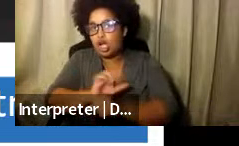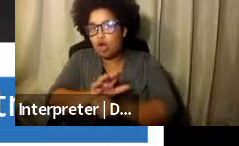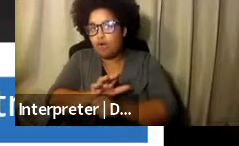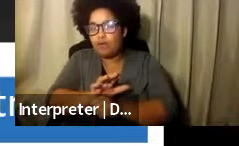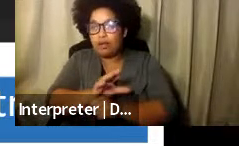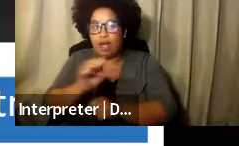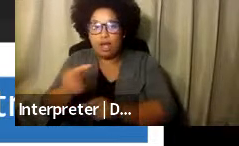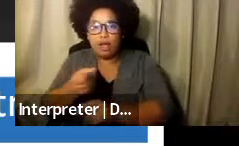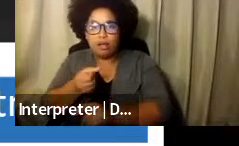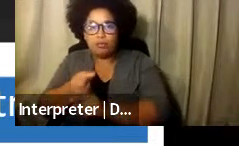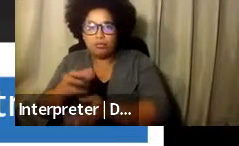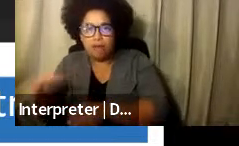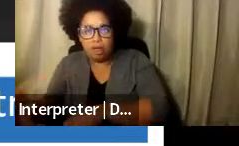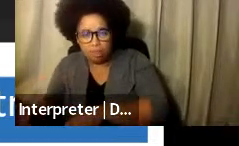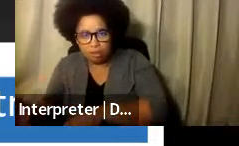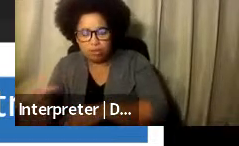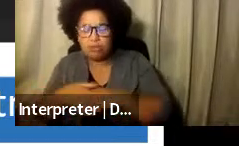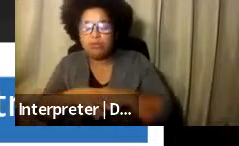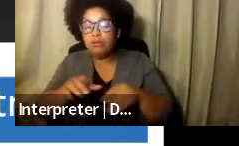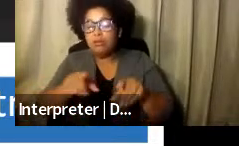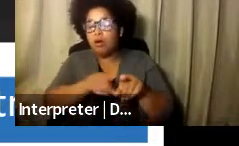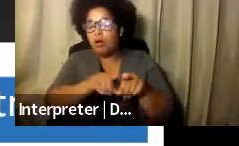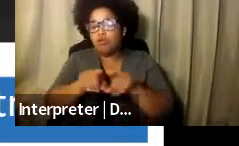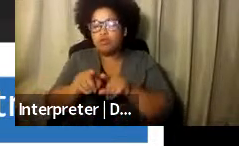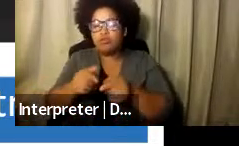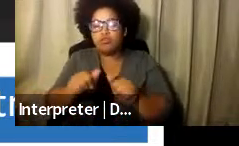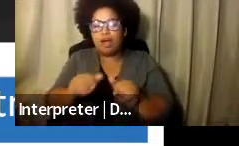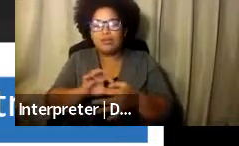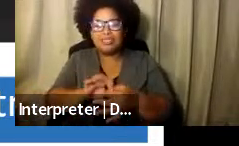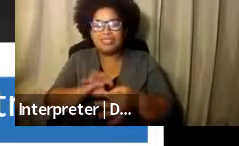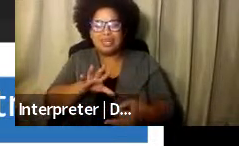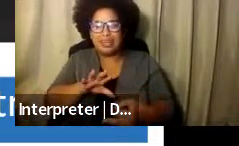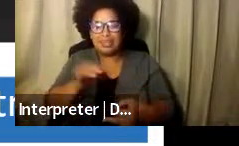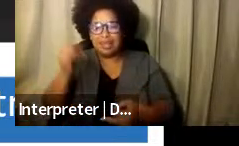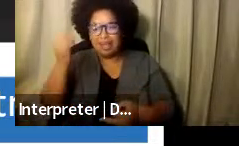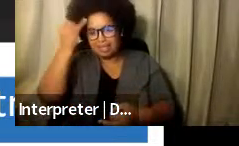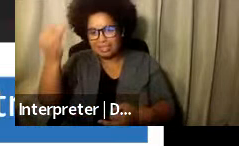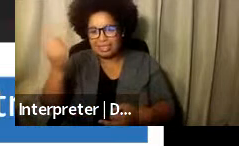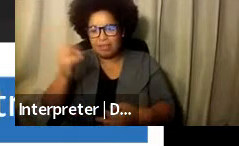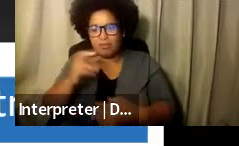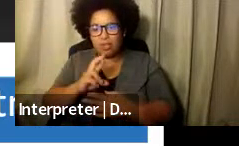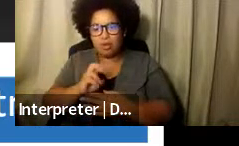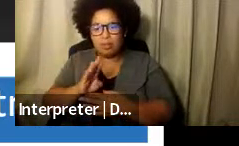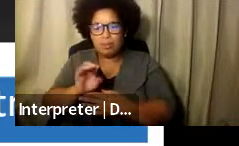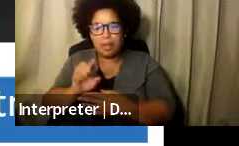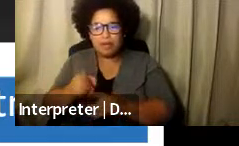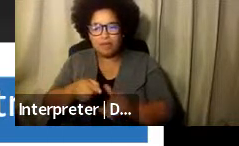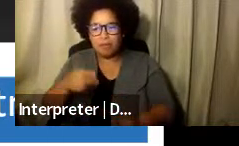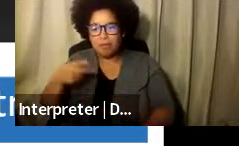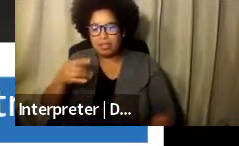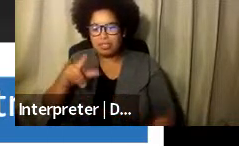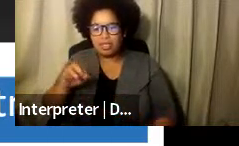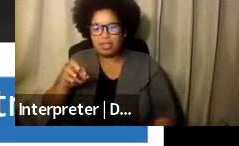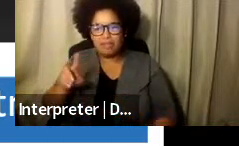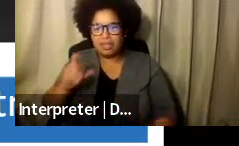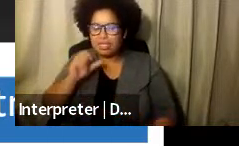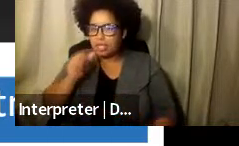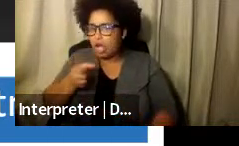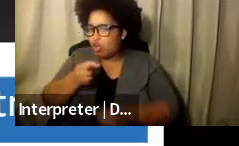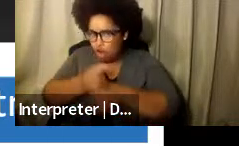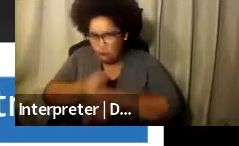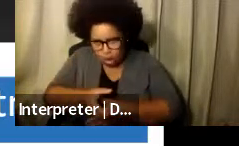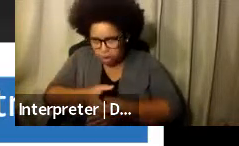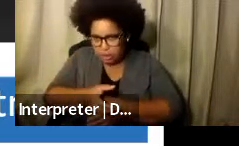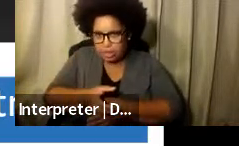death. And then also to really try to disconnect the idea of rebound from Paxlovid, because Paxlovid is not causing